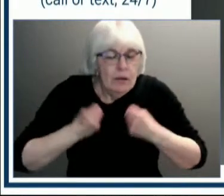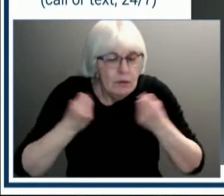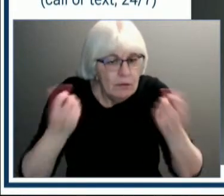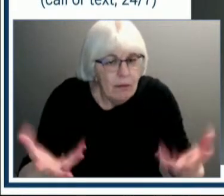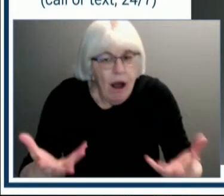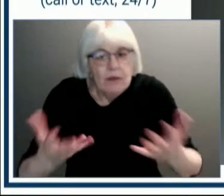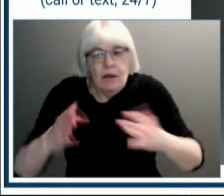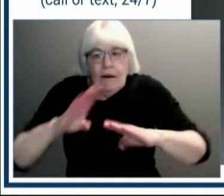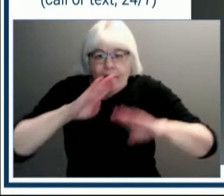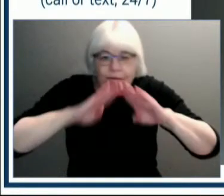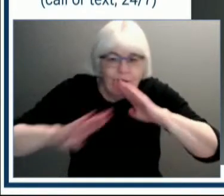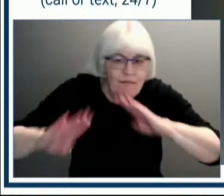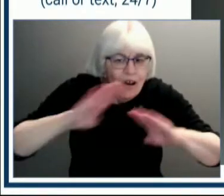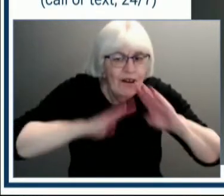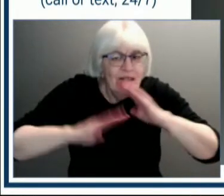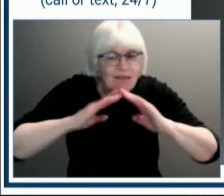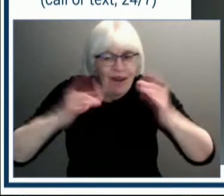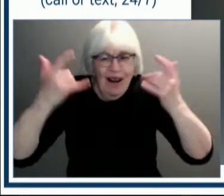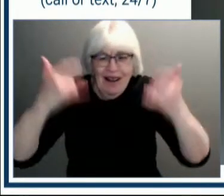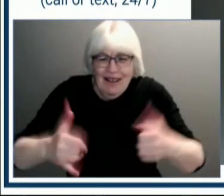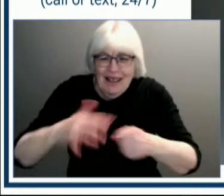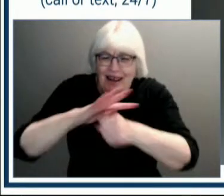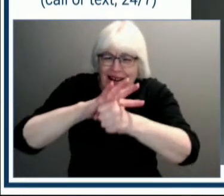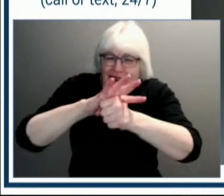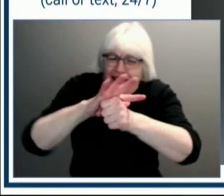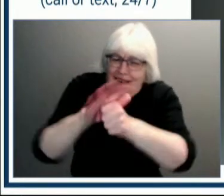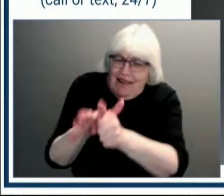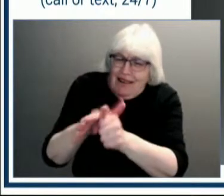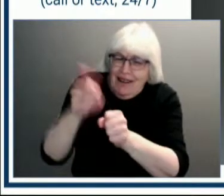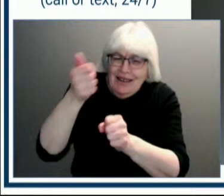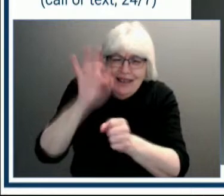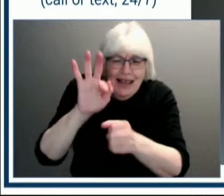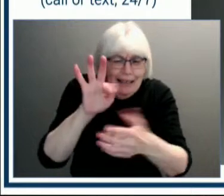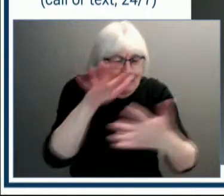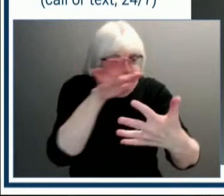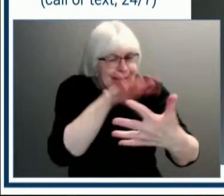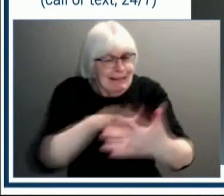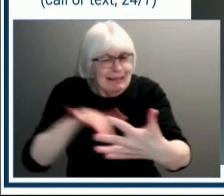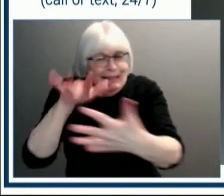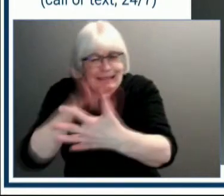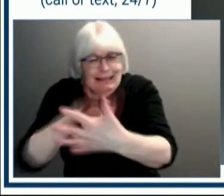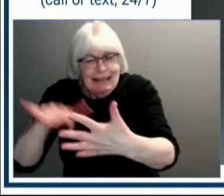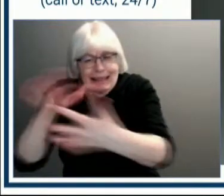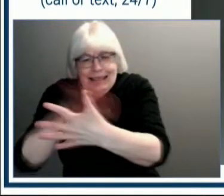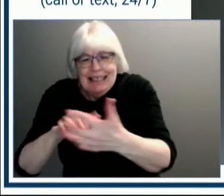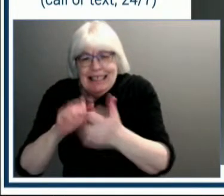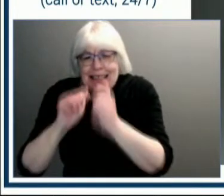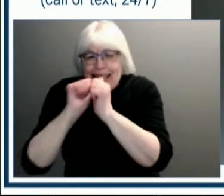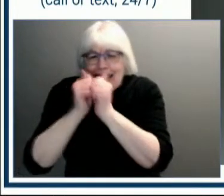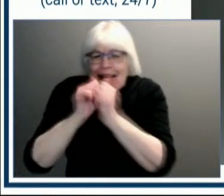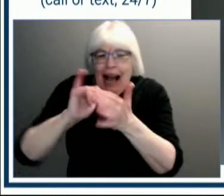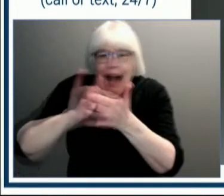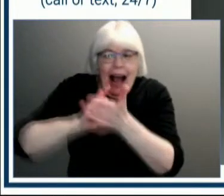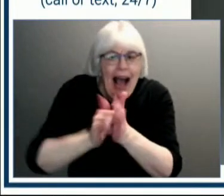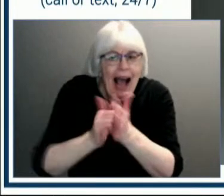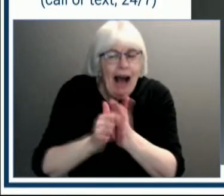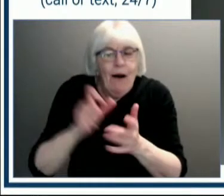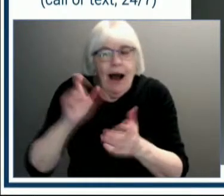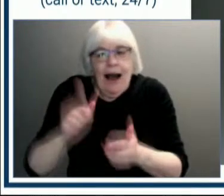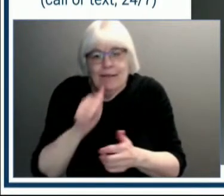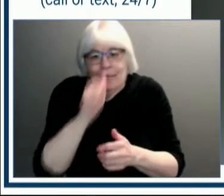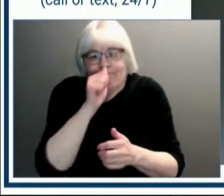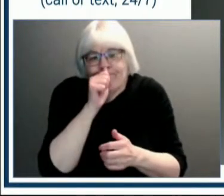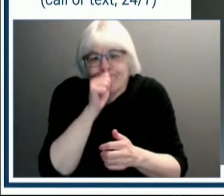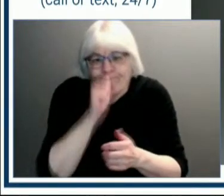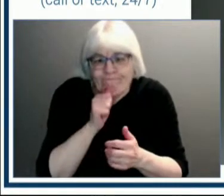about how to prevent it and also how to live with it. We know that restrictions help to prevent spread, and we also know that they have